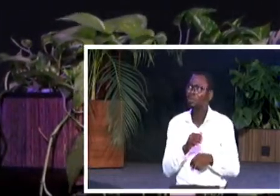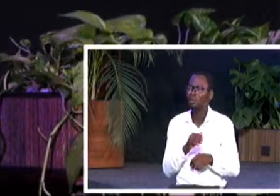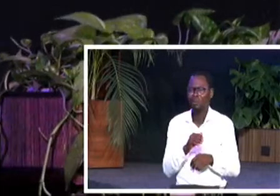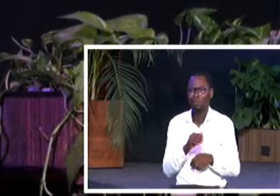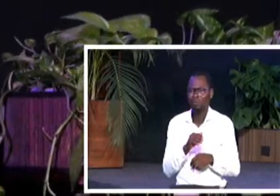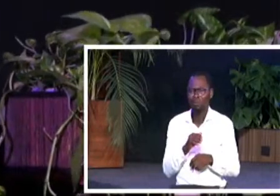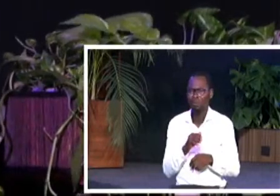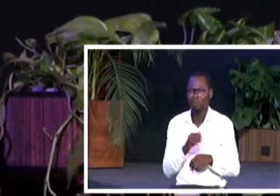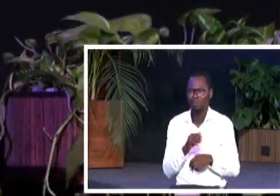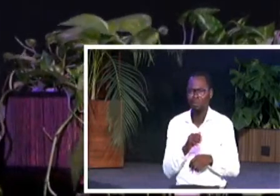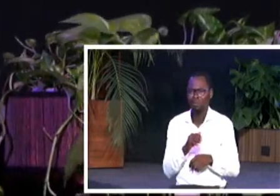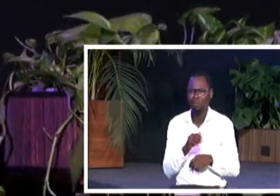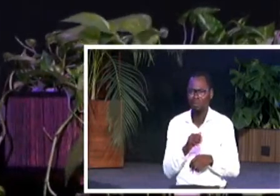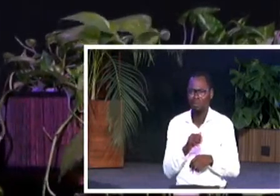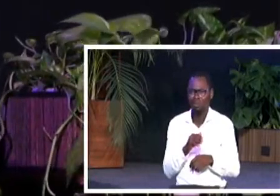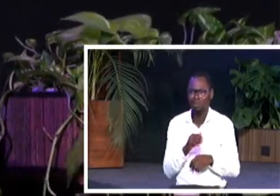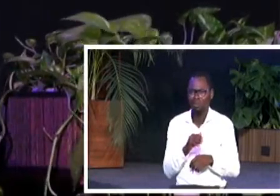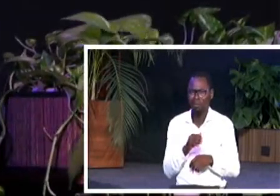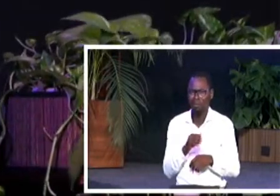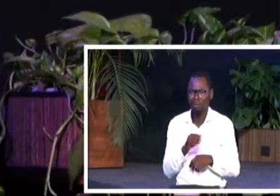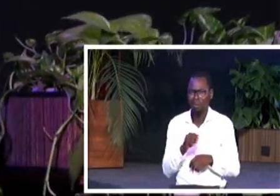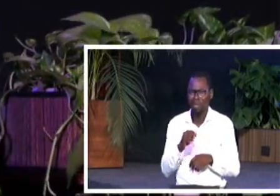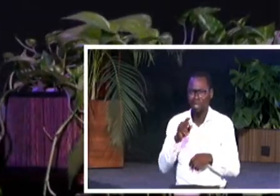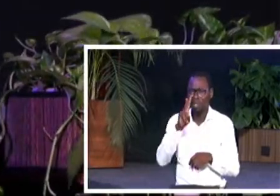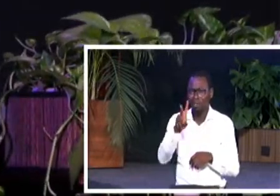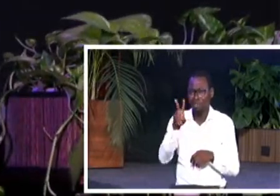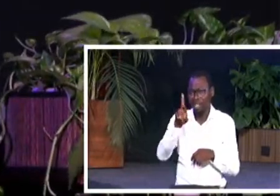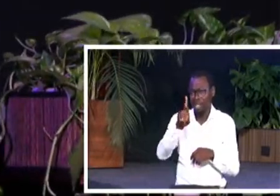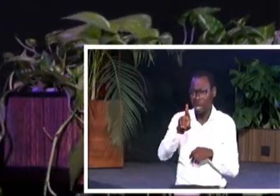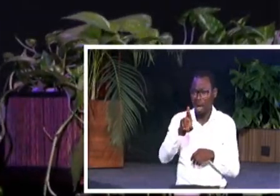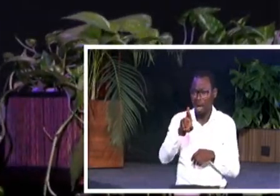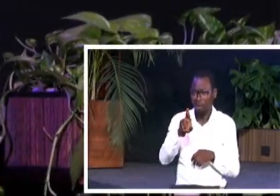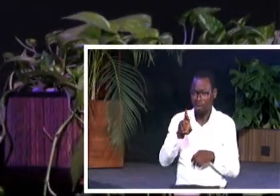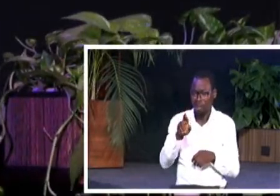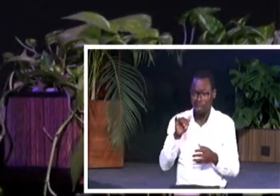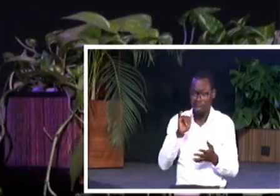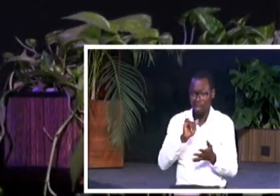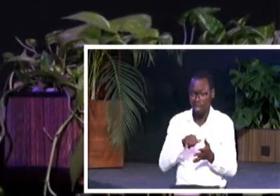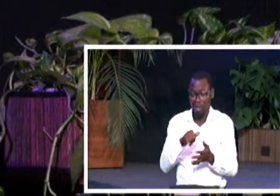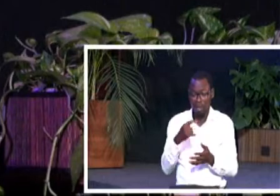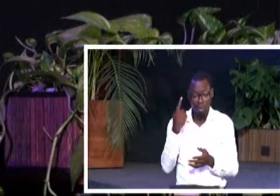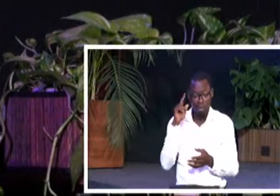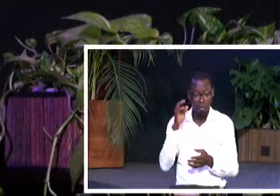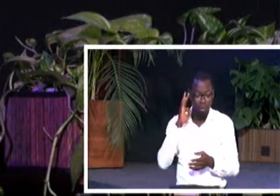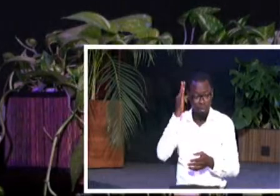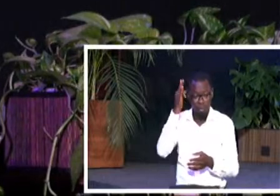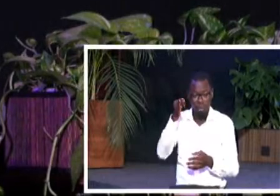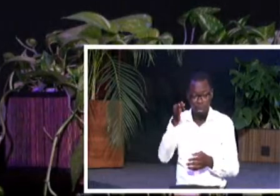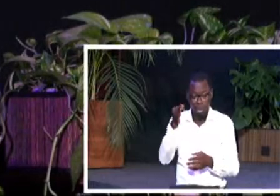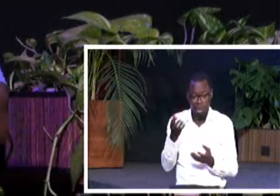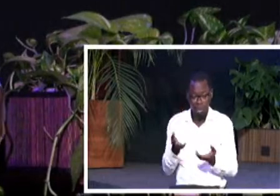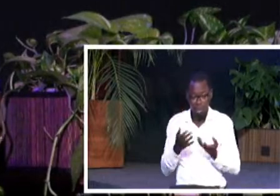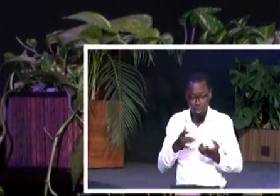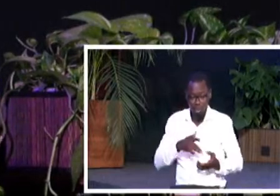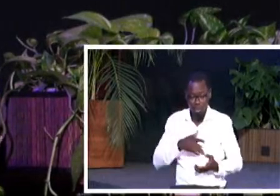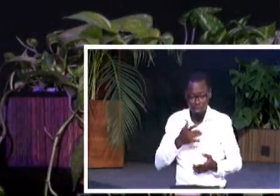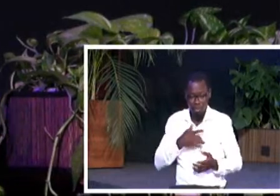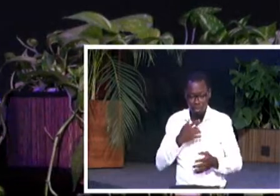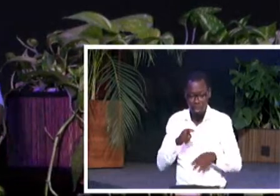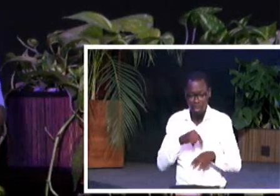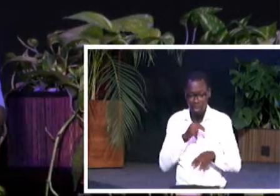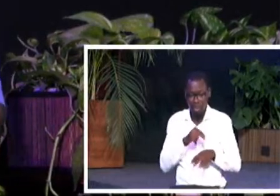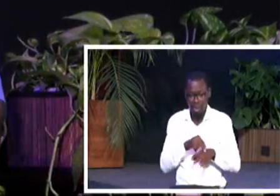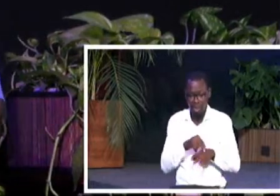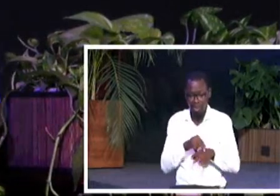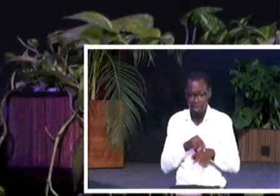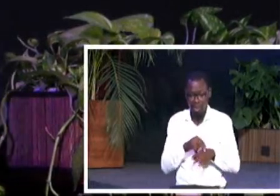that. The virtual reality, augmented reality, of course, that's the future. We want to feel natural in the virtual